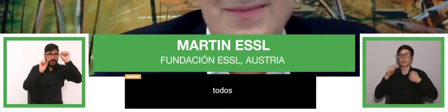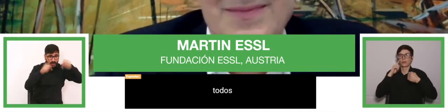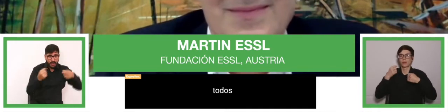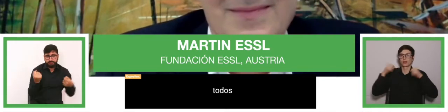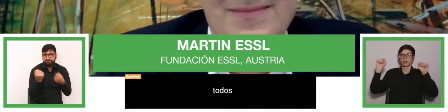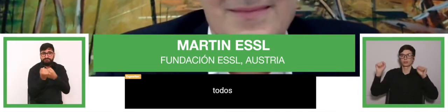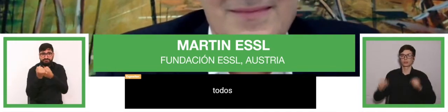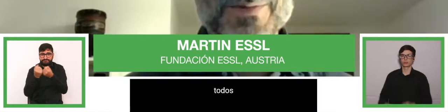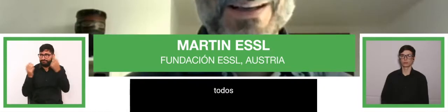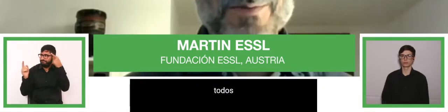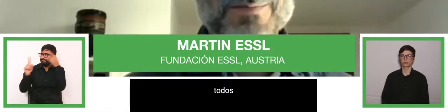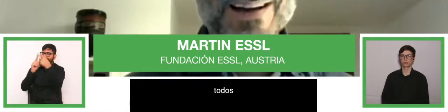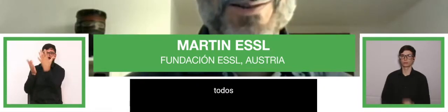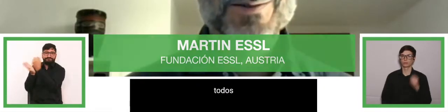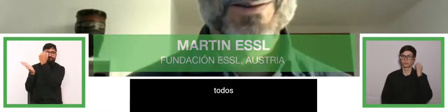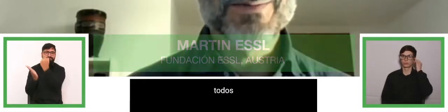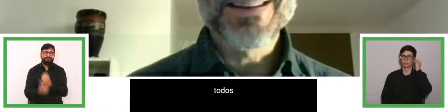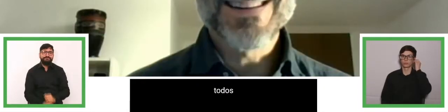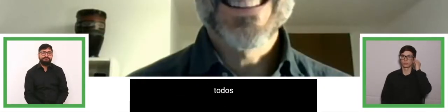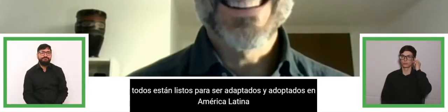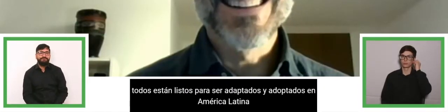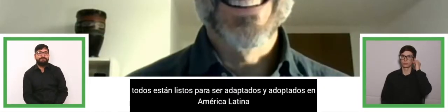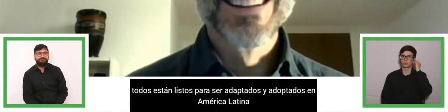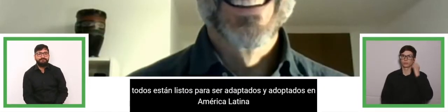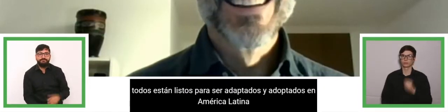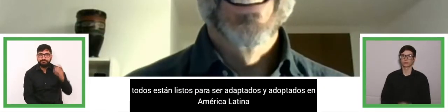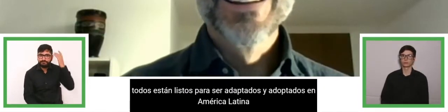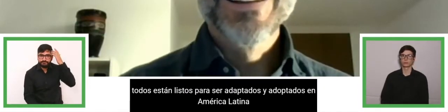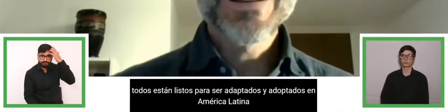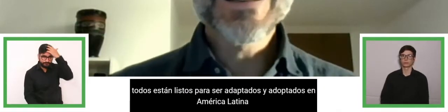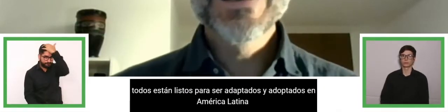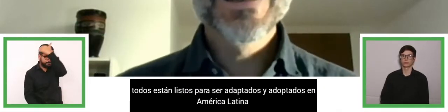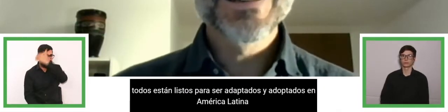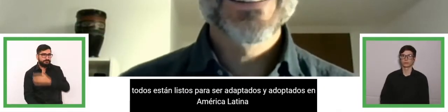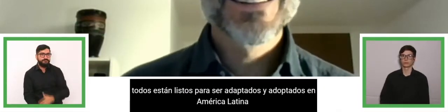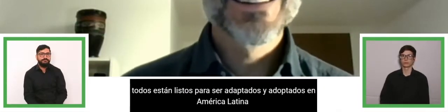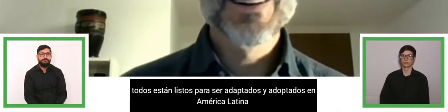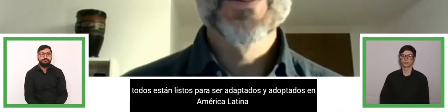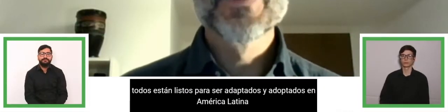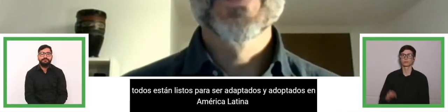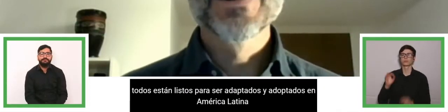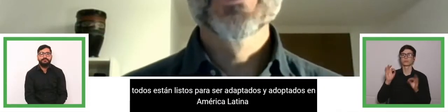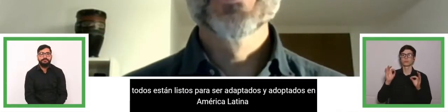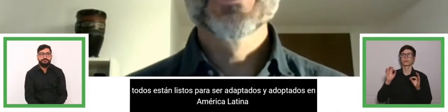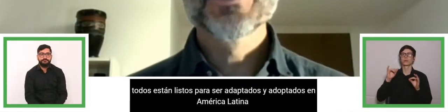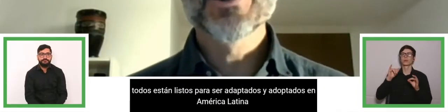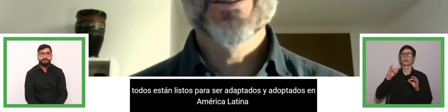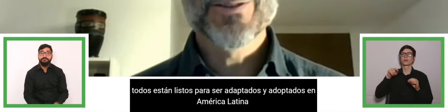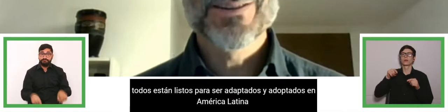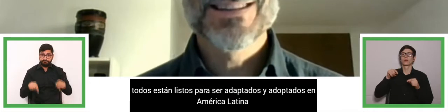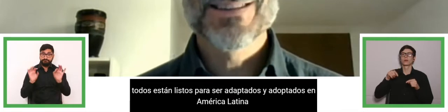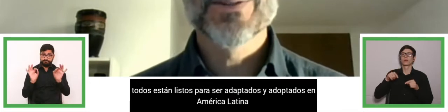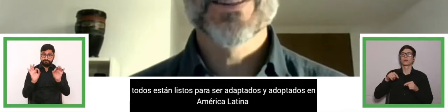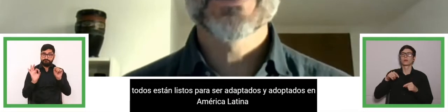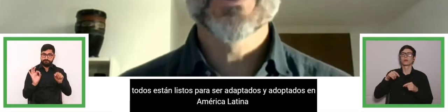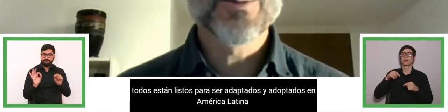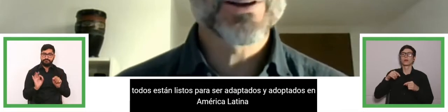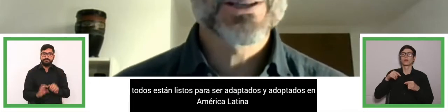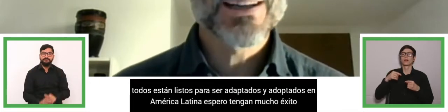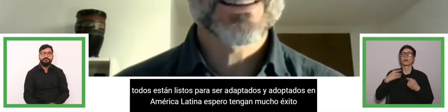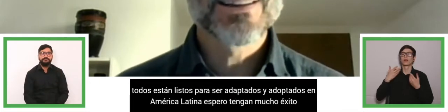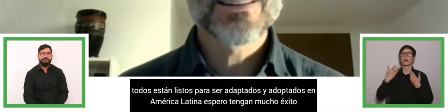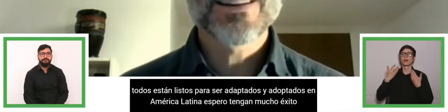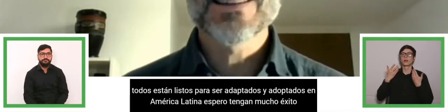Thank you, Martin. I'll be coming back to you in a minute. Catalina, you joined forces with